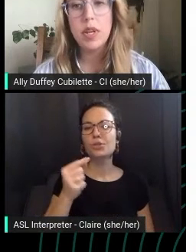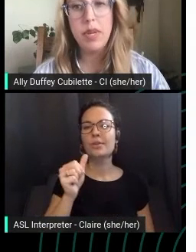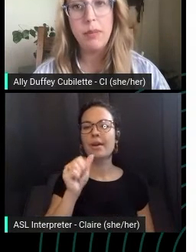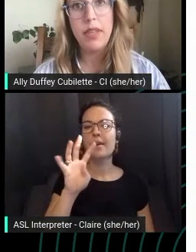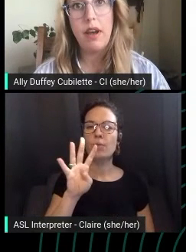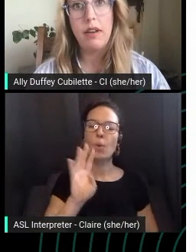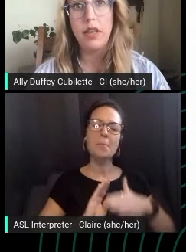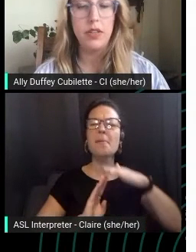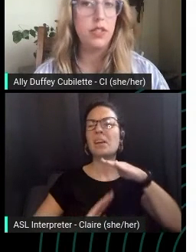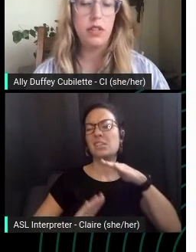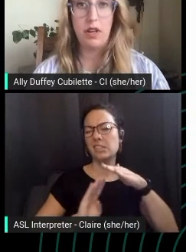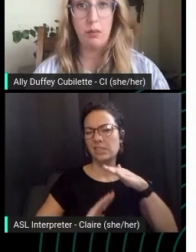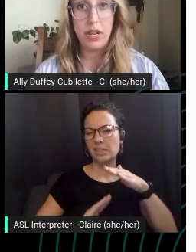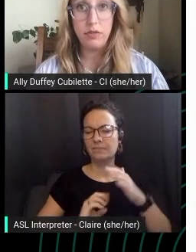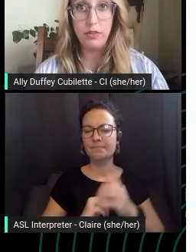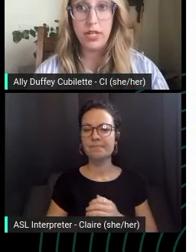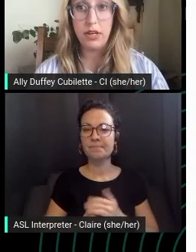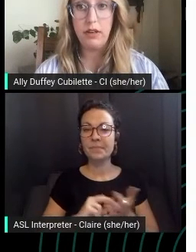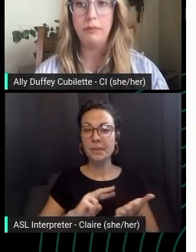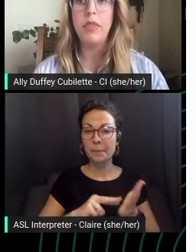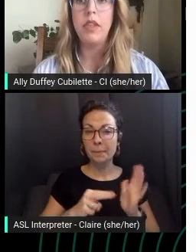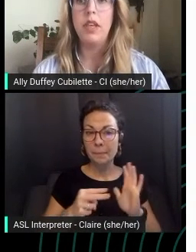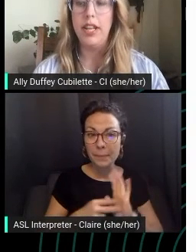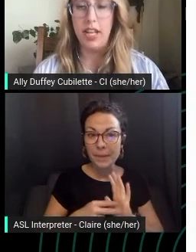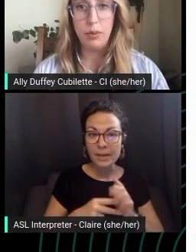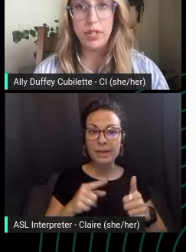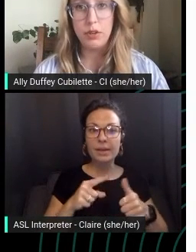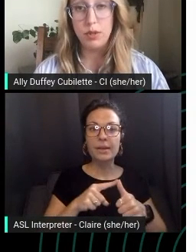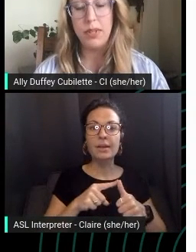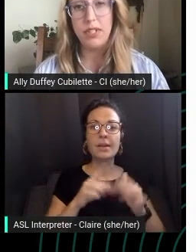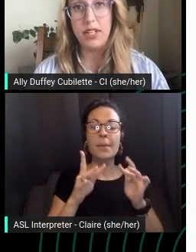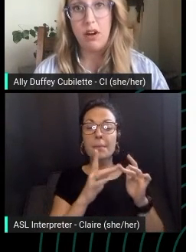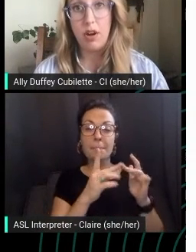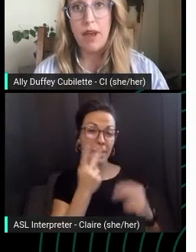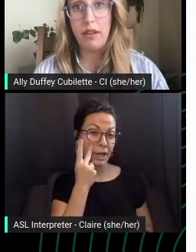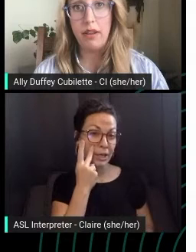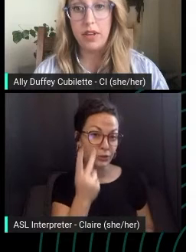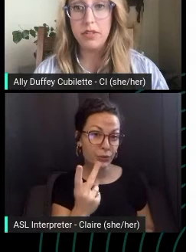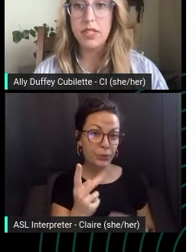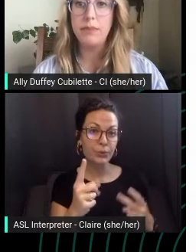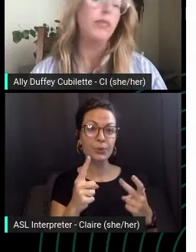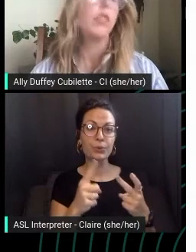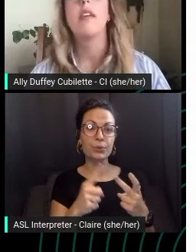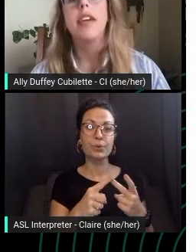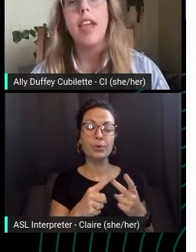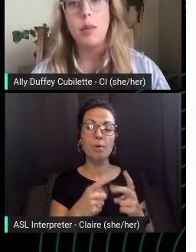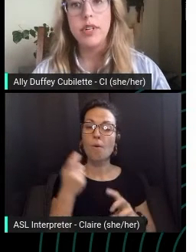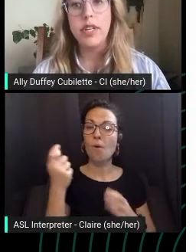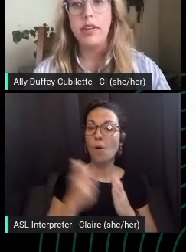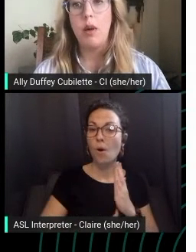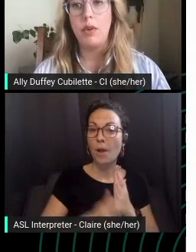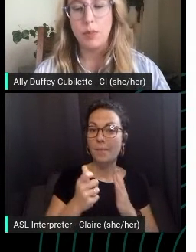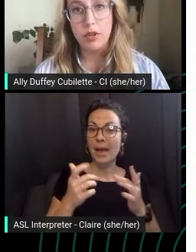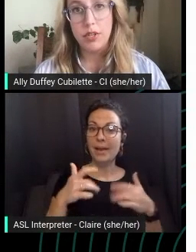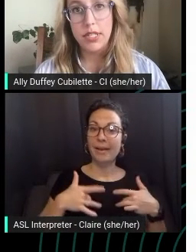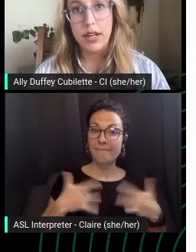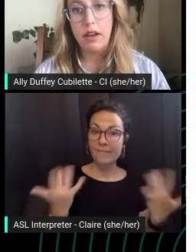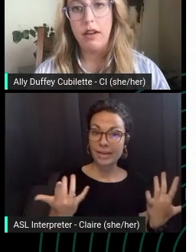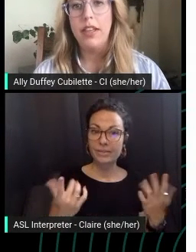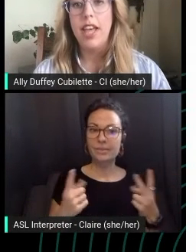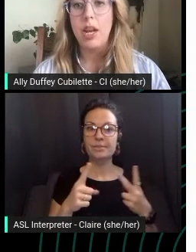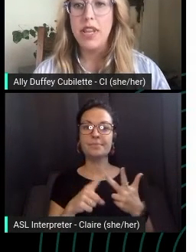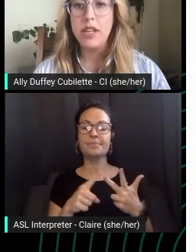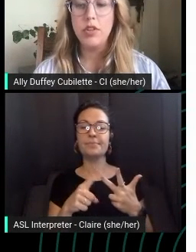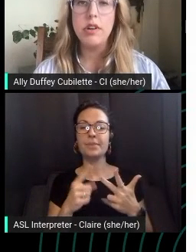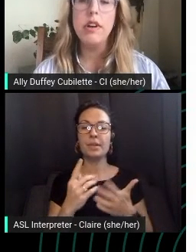basic, what I mean by that is getting page view data, enabling those built-in automatic events, capturing e-commerce purchase